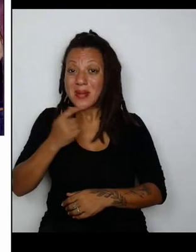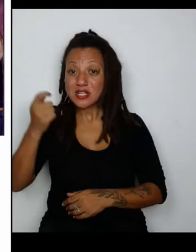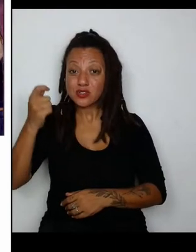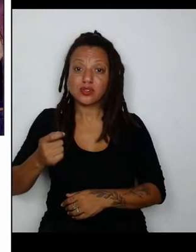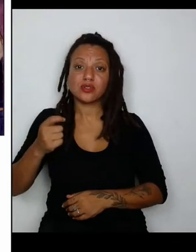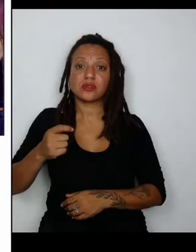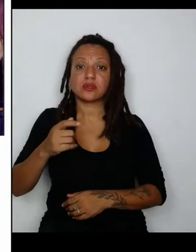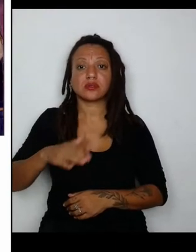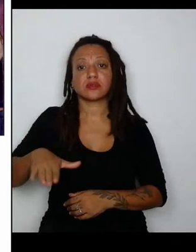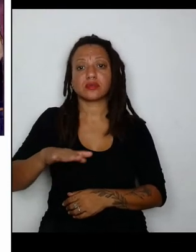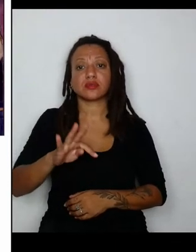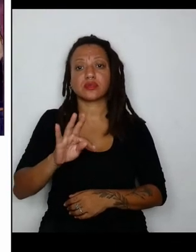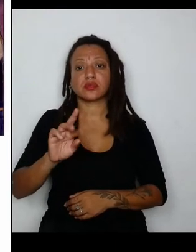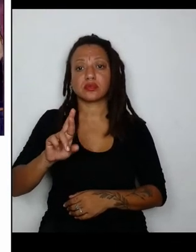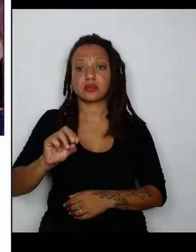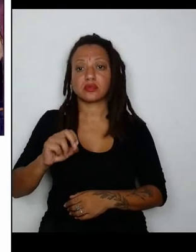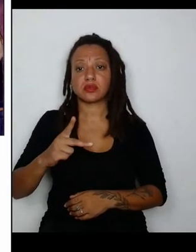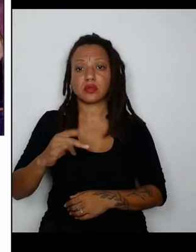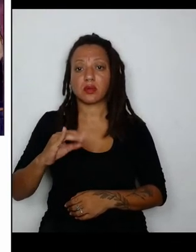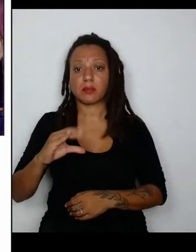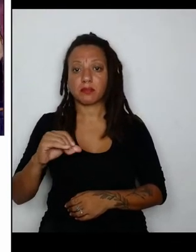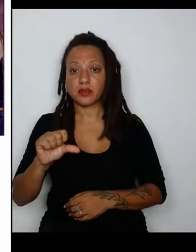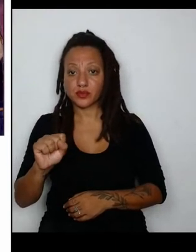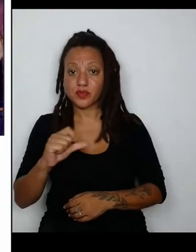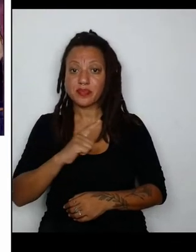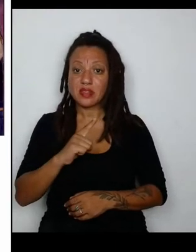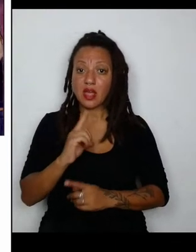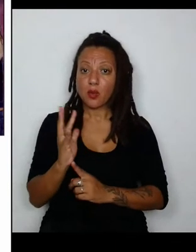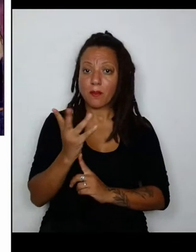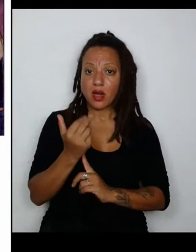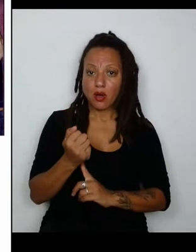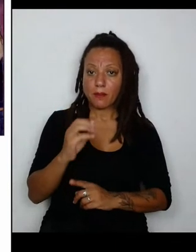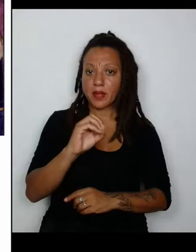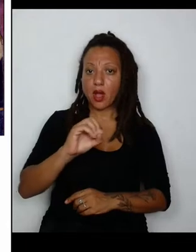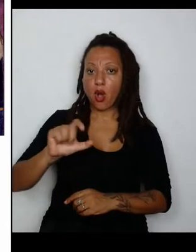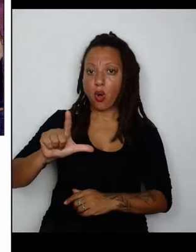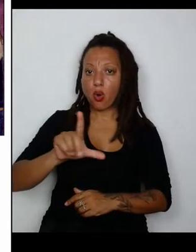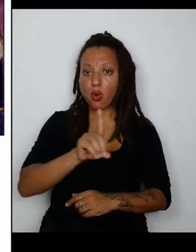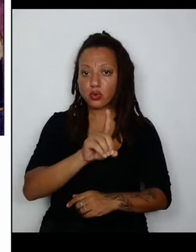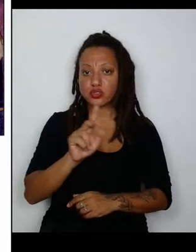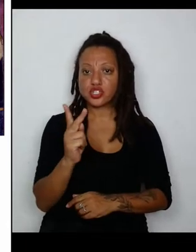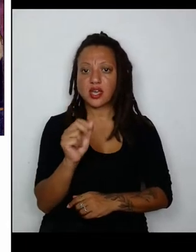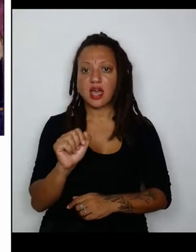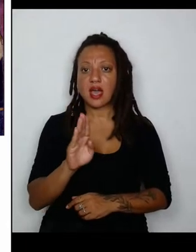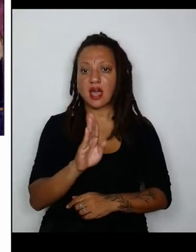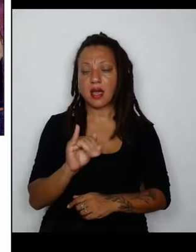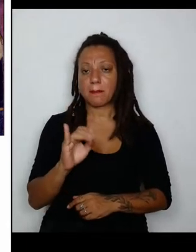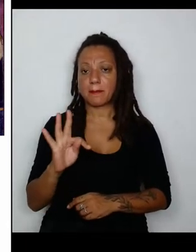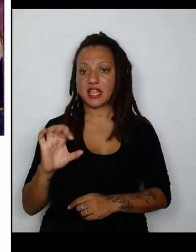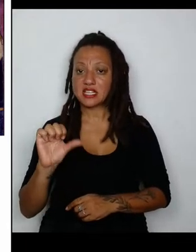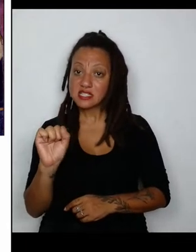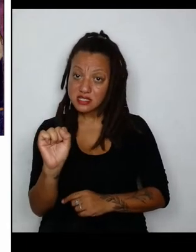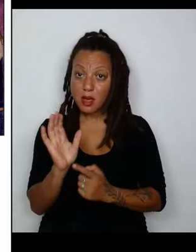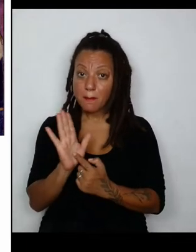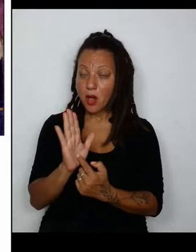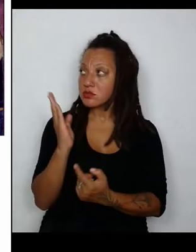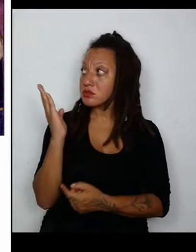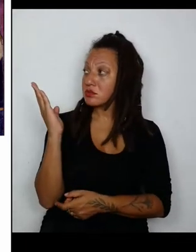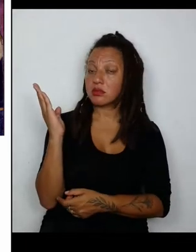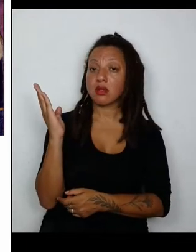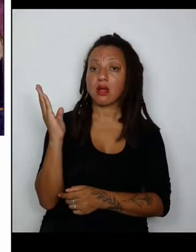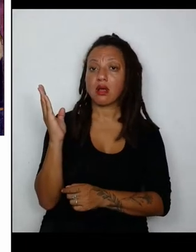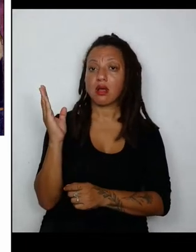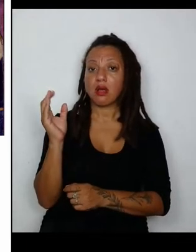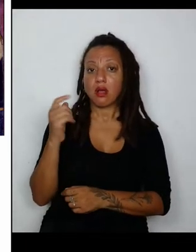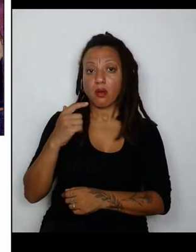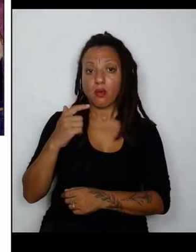habits drexler recreates moneotupapal with the female figure in lingerie the raven from nevermoor watches over